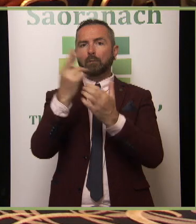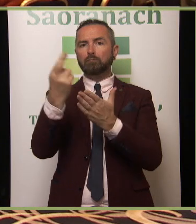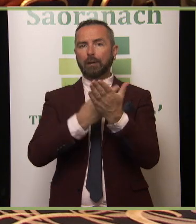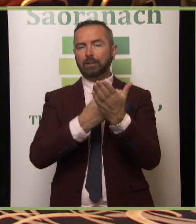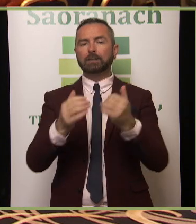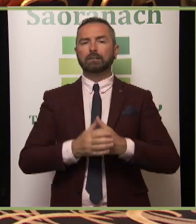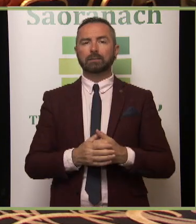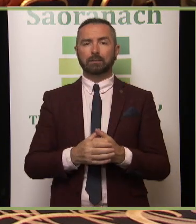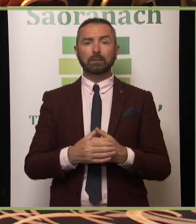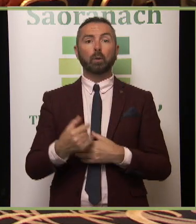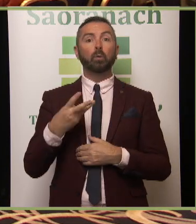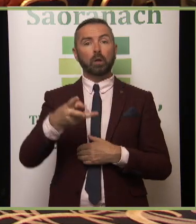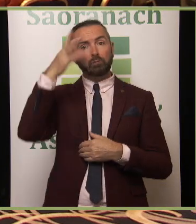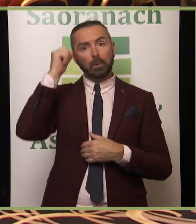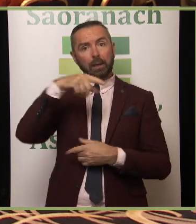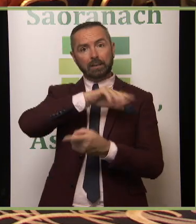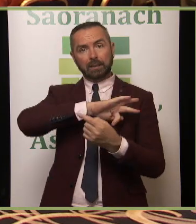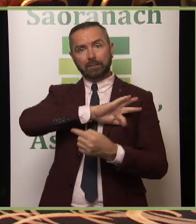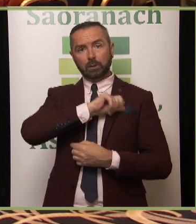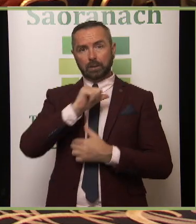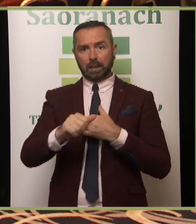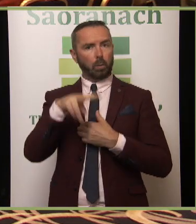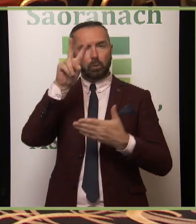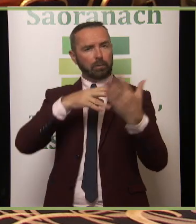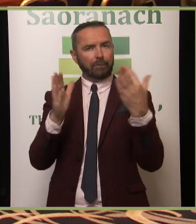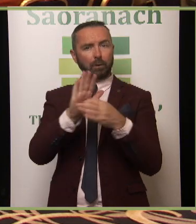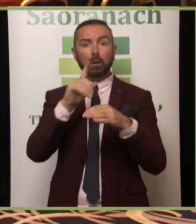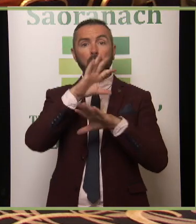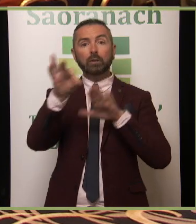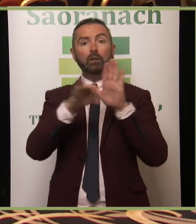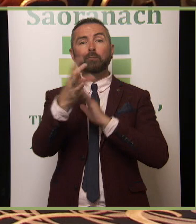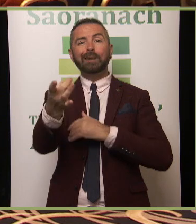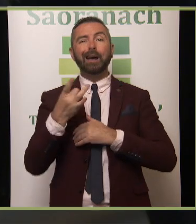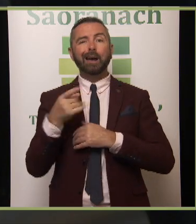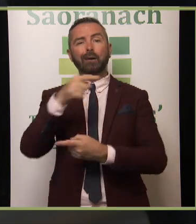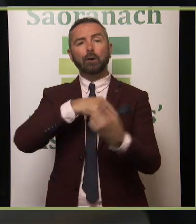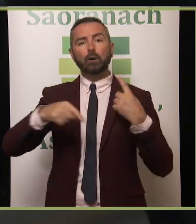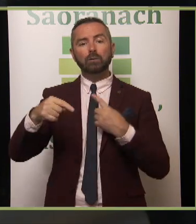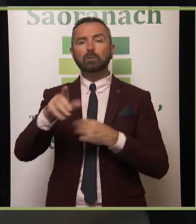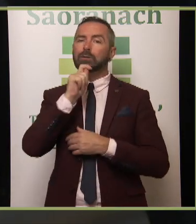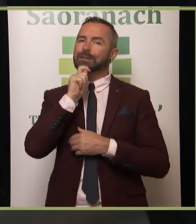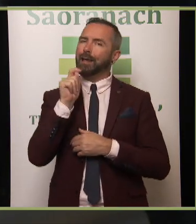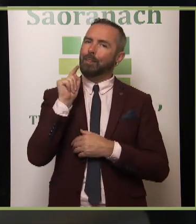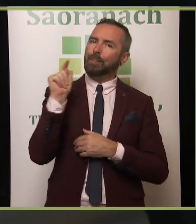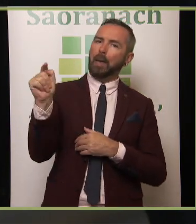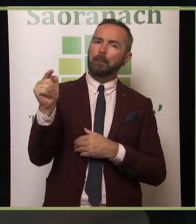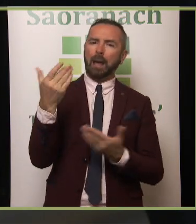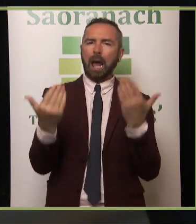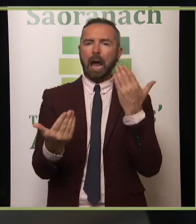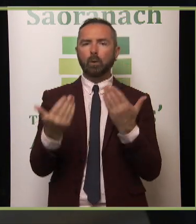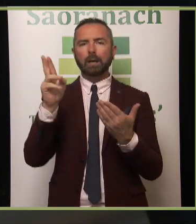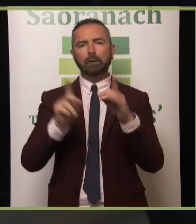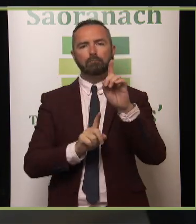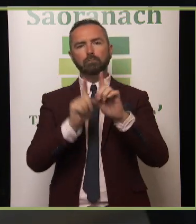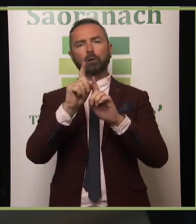ourselves of those today. I won't read the whole thing, but the state has asked us to tell it how it can improve its response